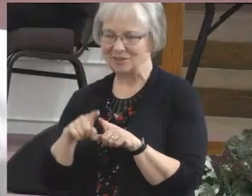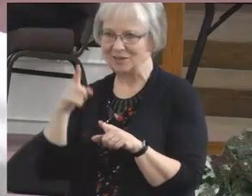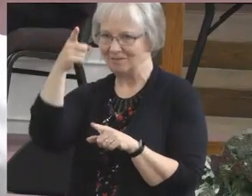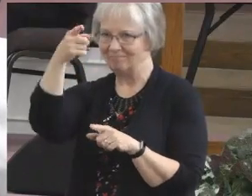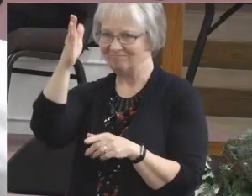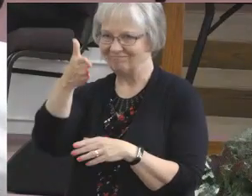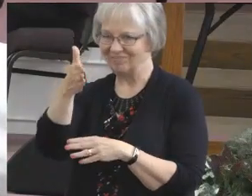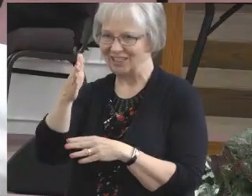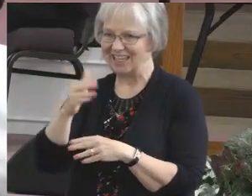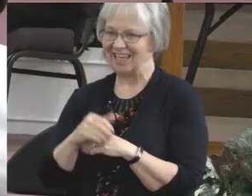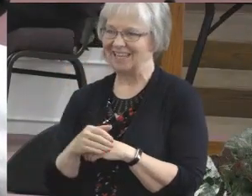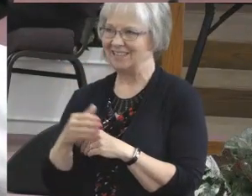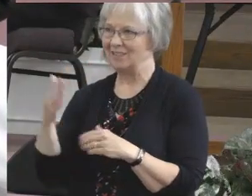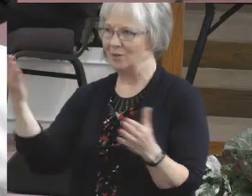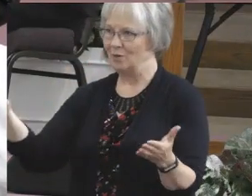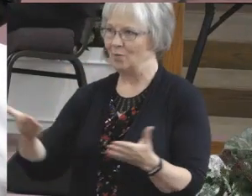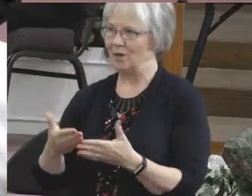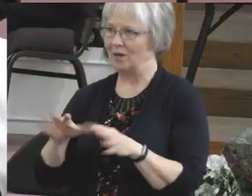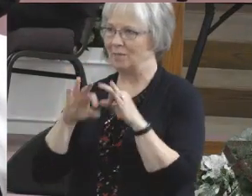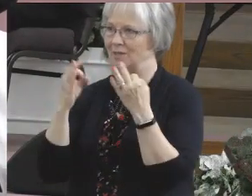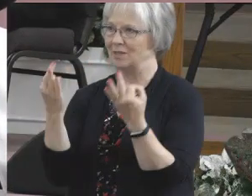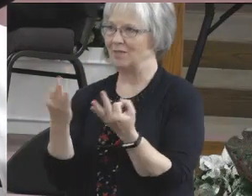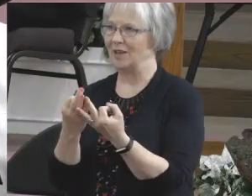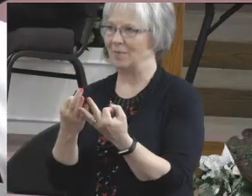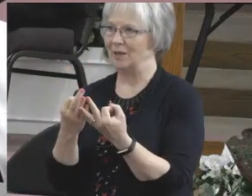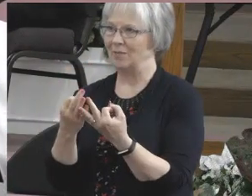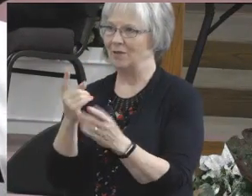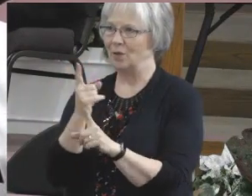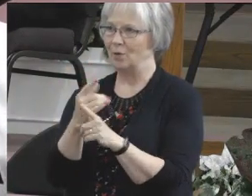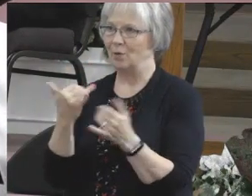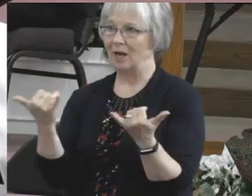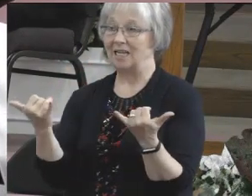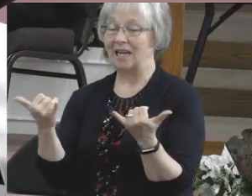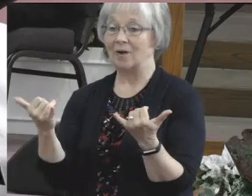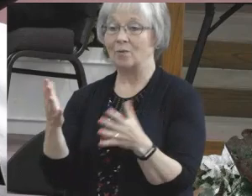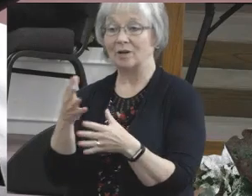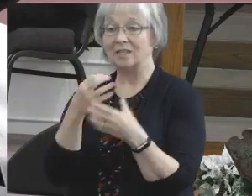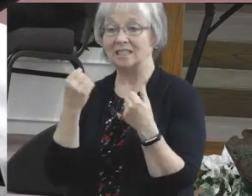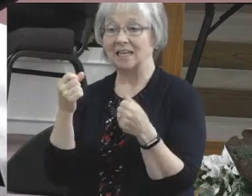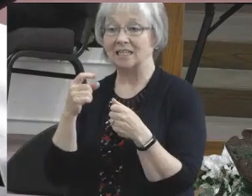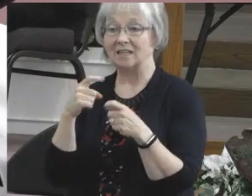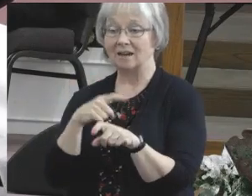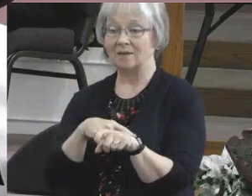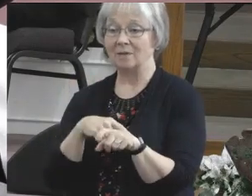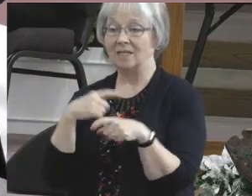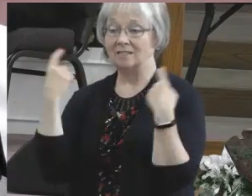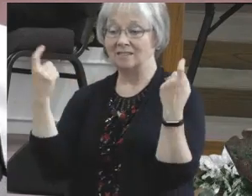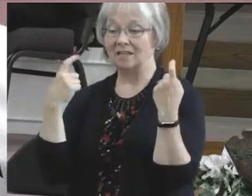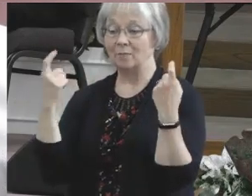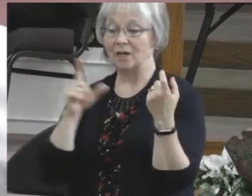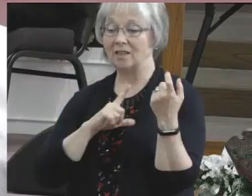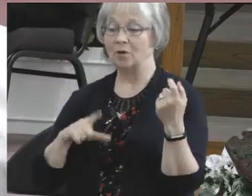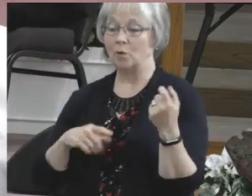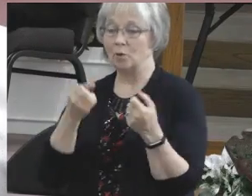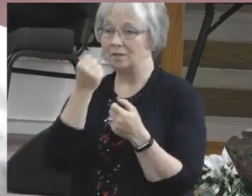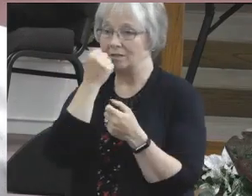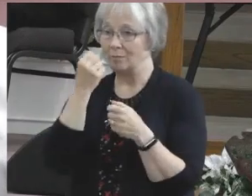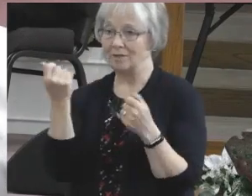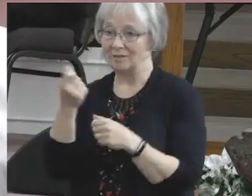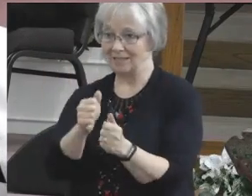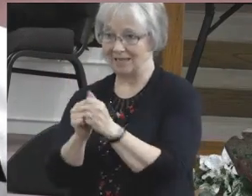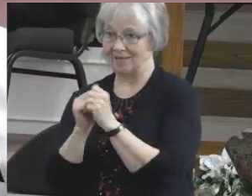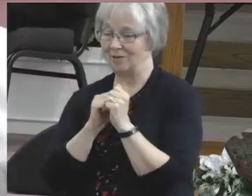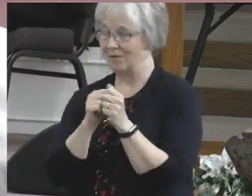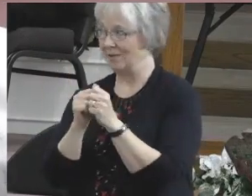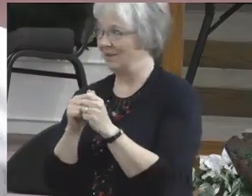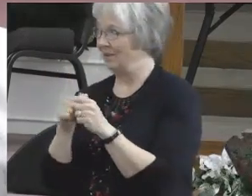to the family. But right now, we're going to take time to celebrate the Lord's Supper together. So I'm going to invite you to go ahead and you can go back